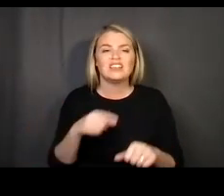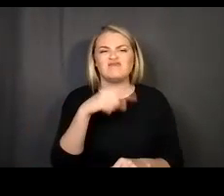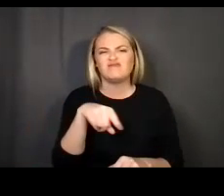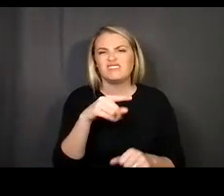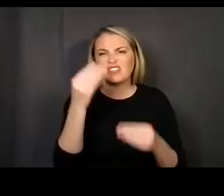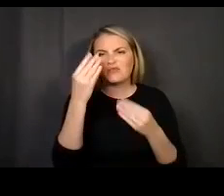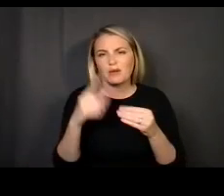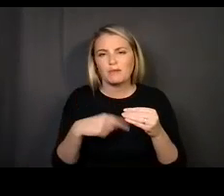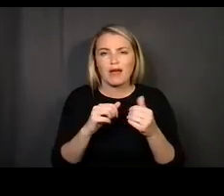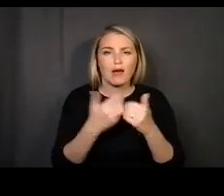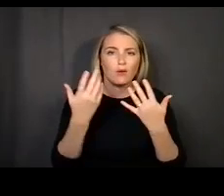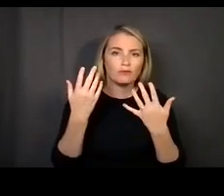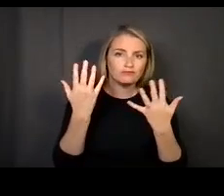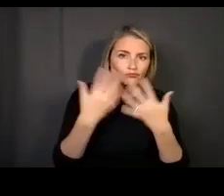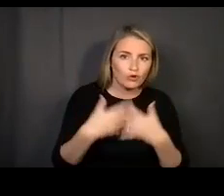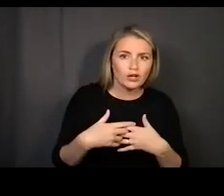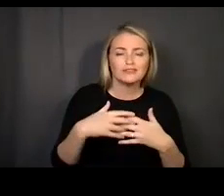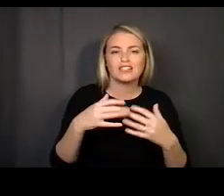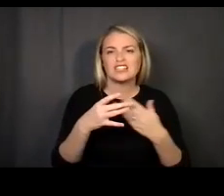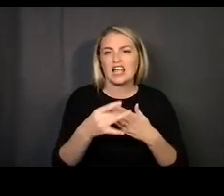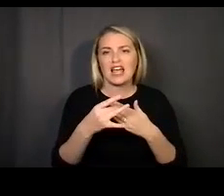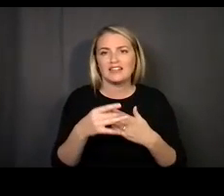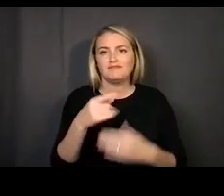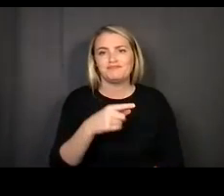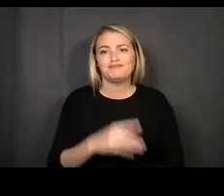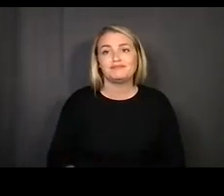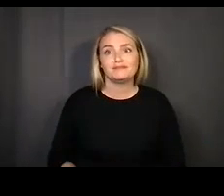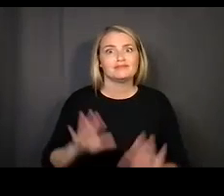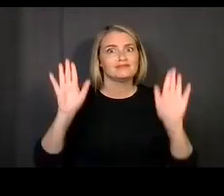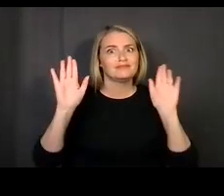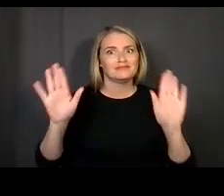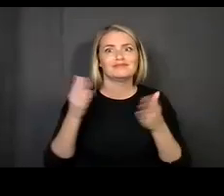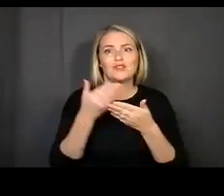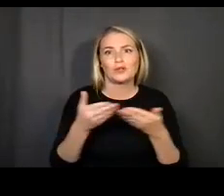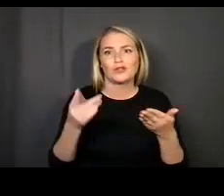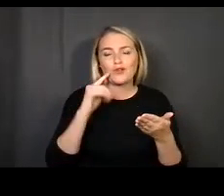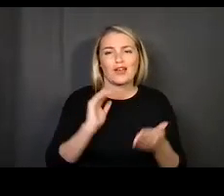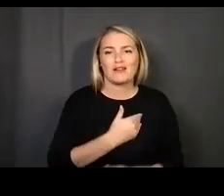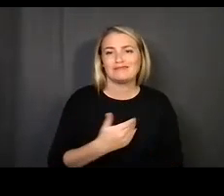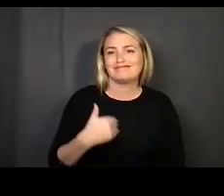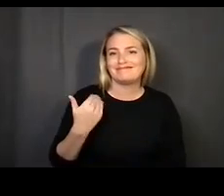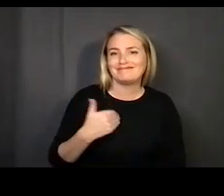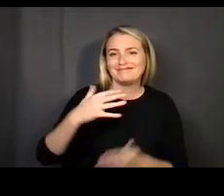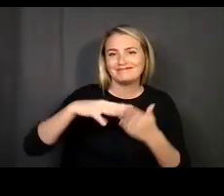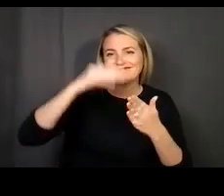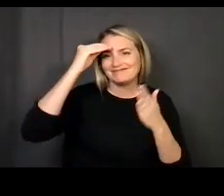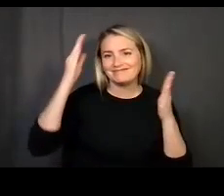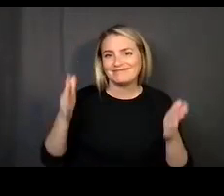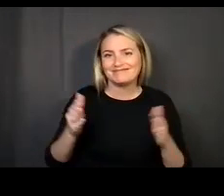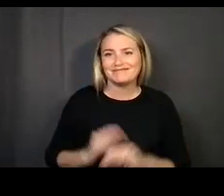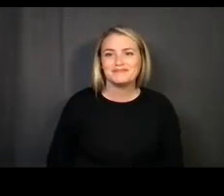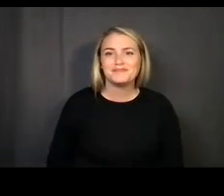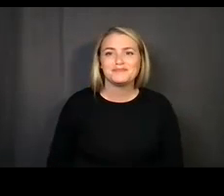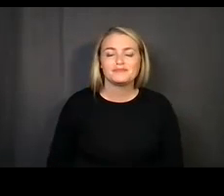habla, guide entonces also escribirá linked la on this función. page, but it really is También great. So tenemos it's el for enlace en younger nuestra learners página y es un buen and recurso para